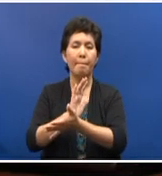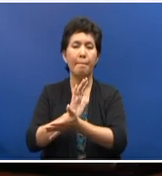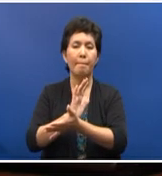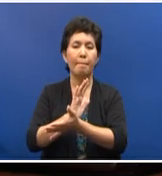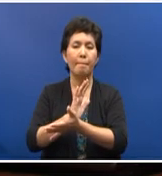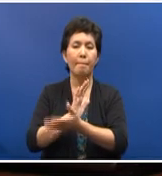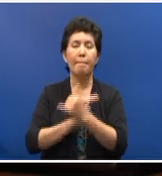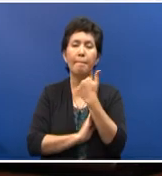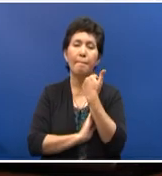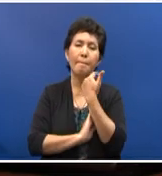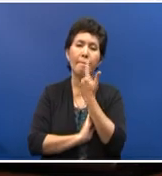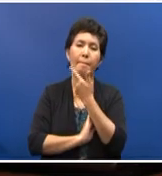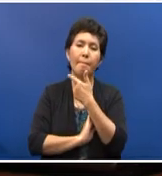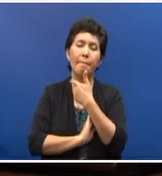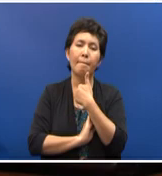those